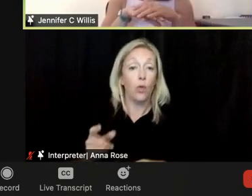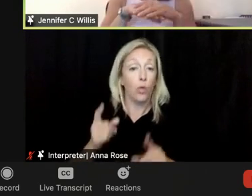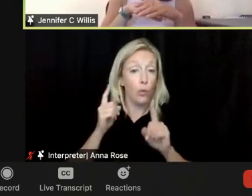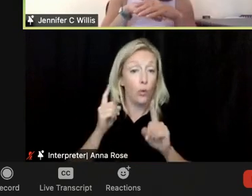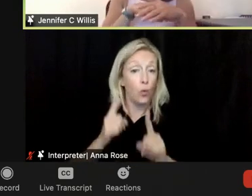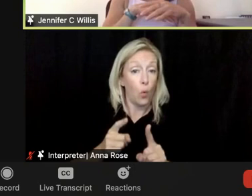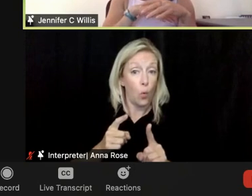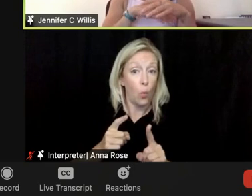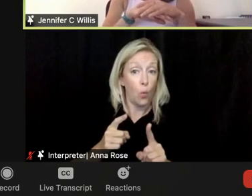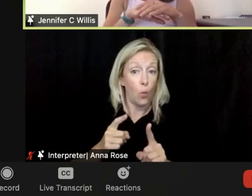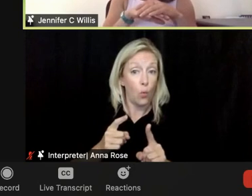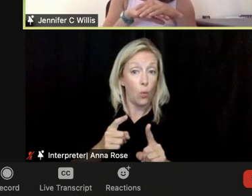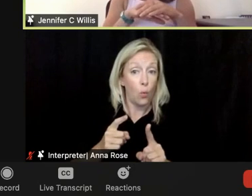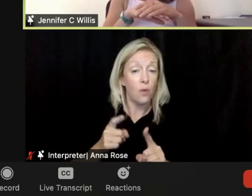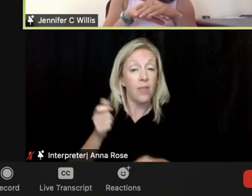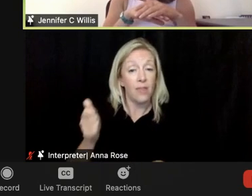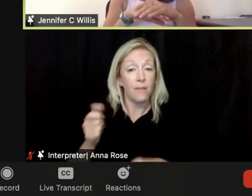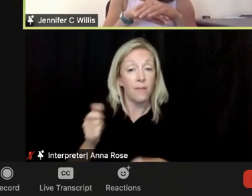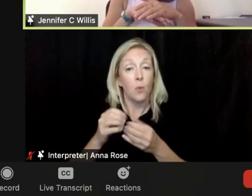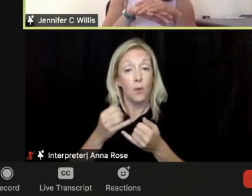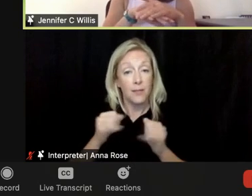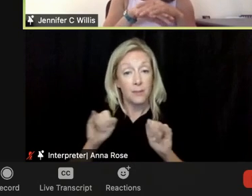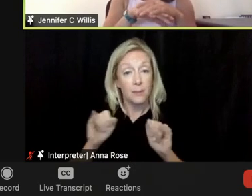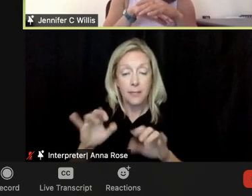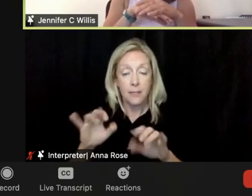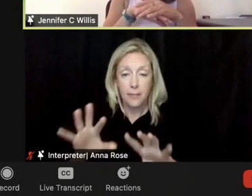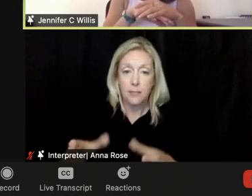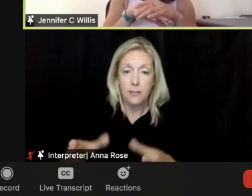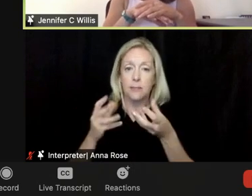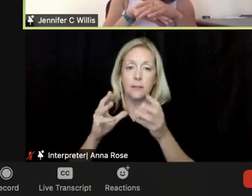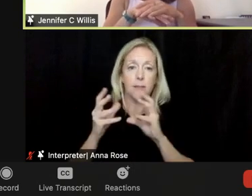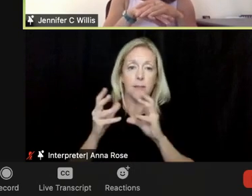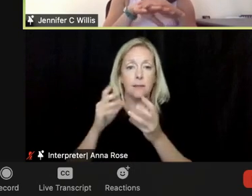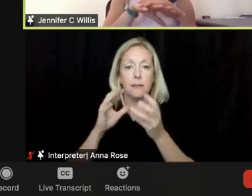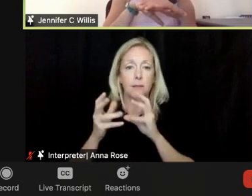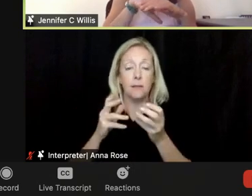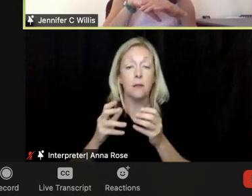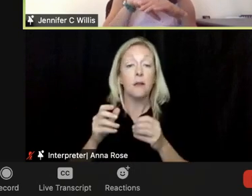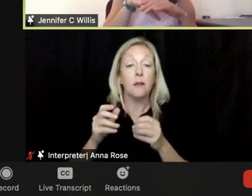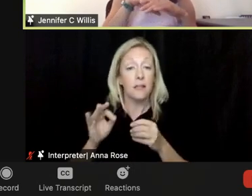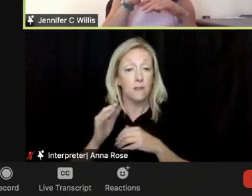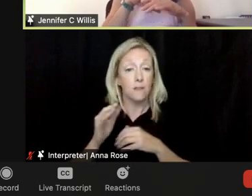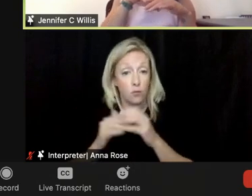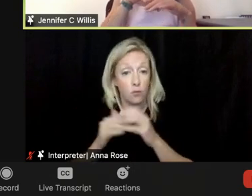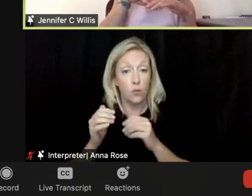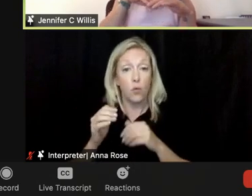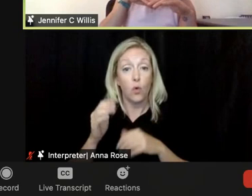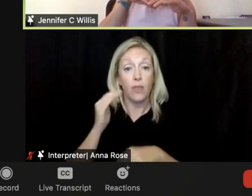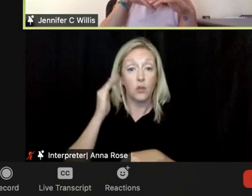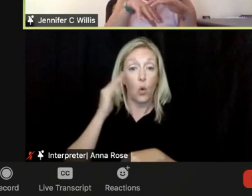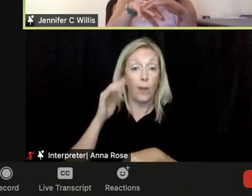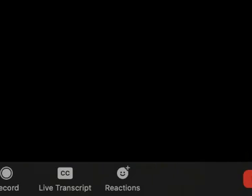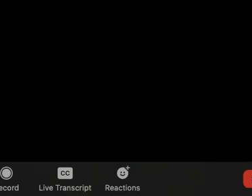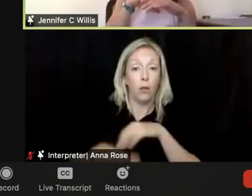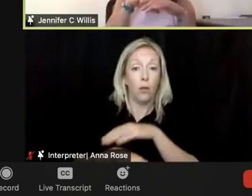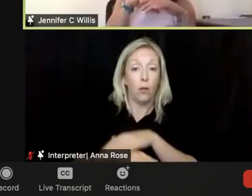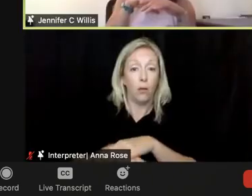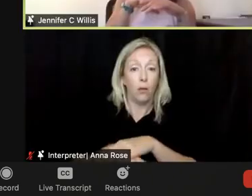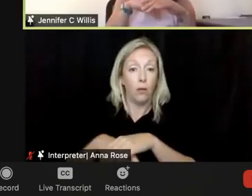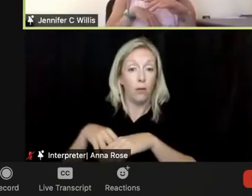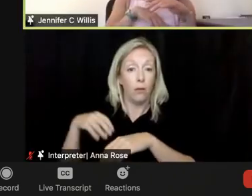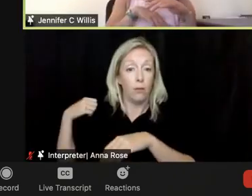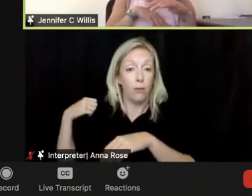child to more active independent engagement, because as the student becomes more comfortable, then the adult can slowly move their hand out from underneath